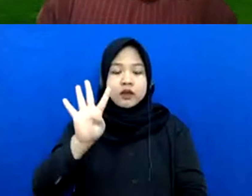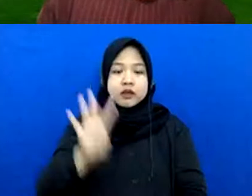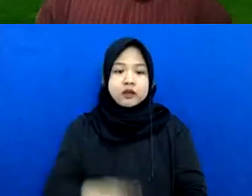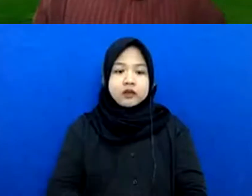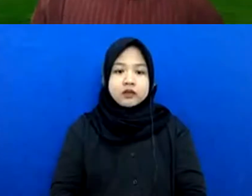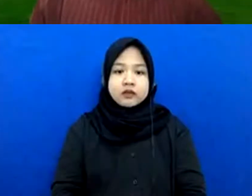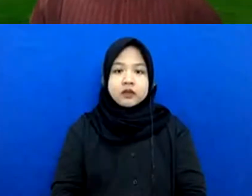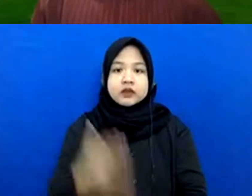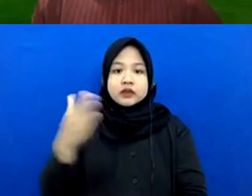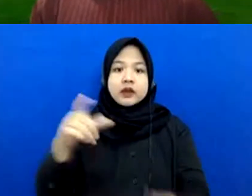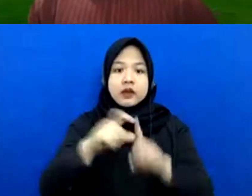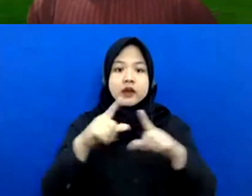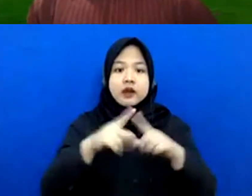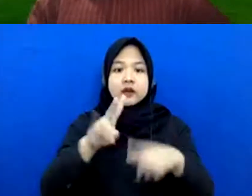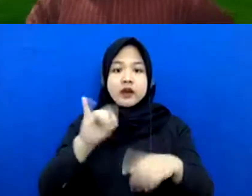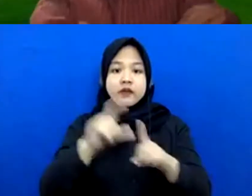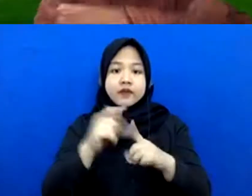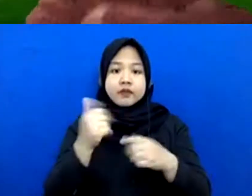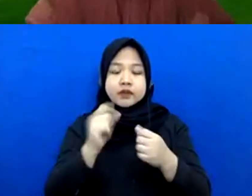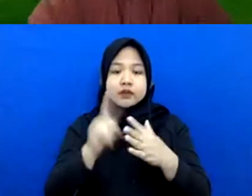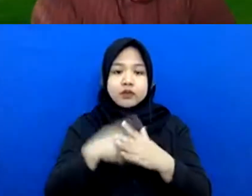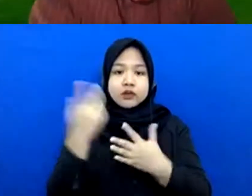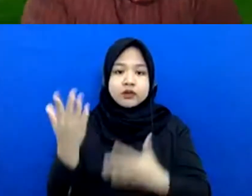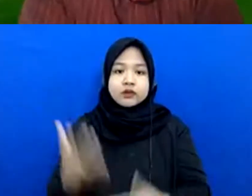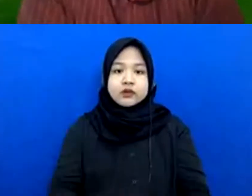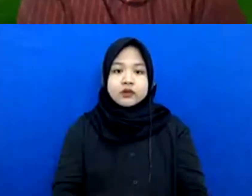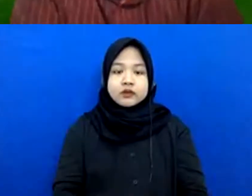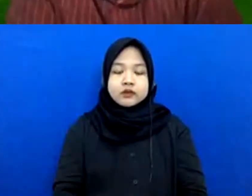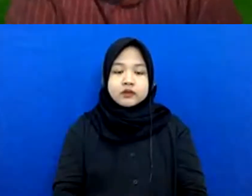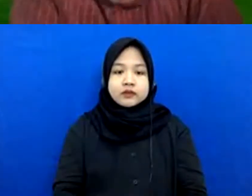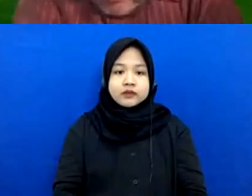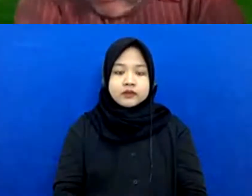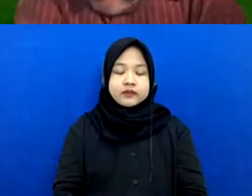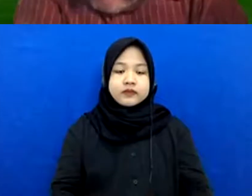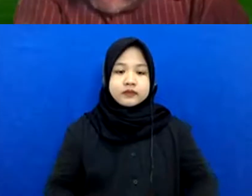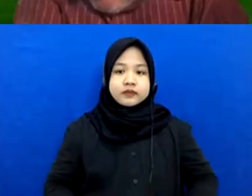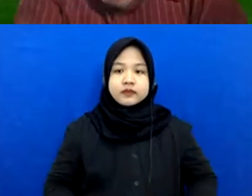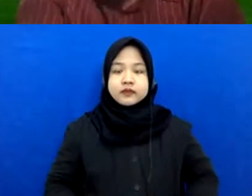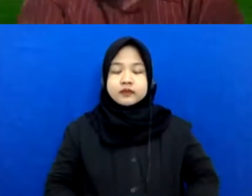Please, David, you may start. I can start. Okay.